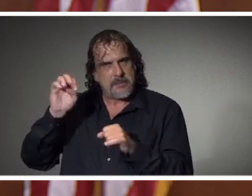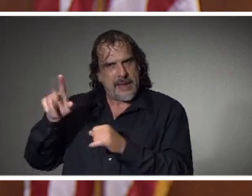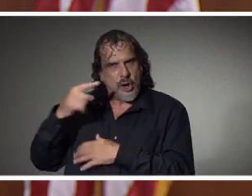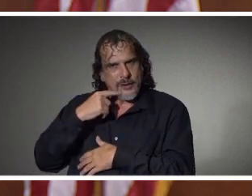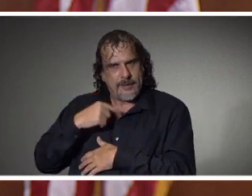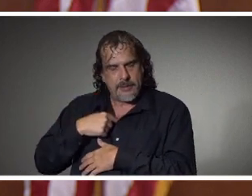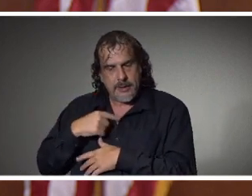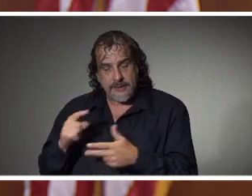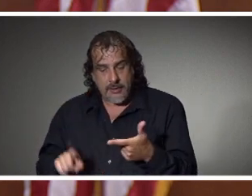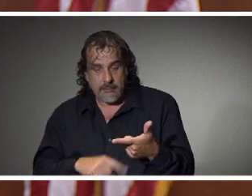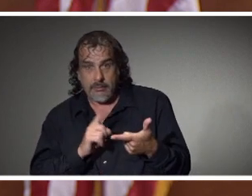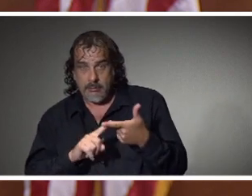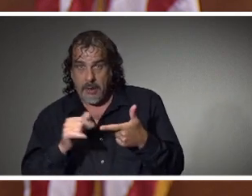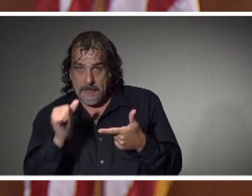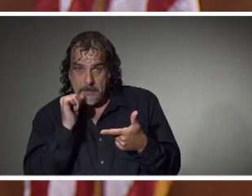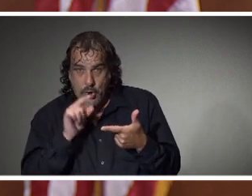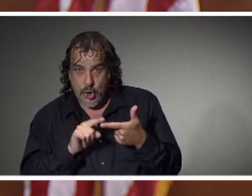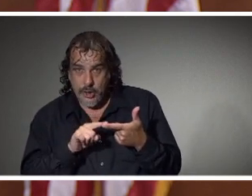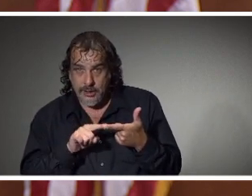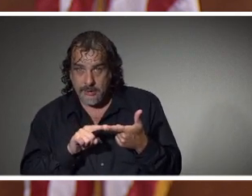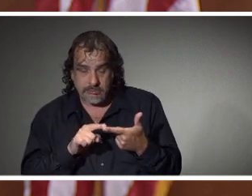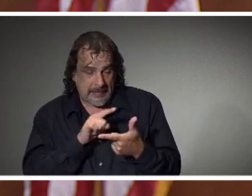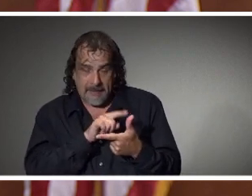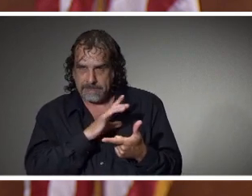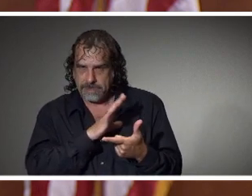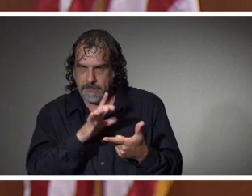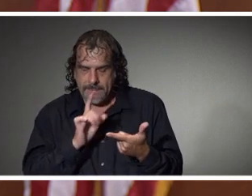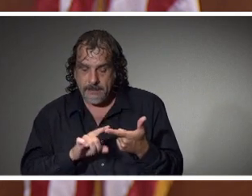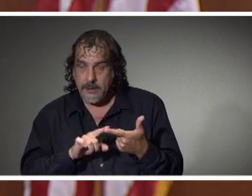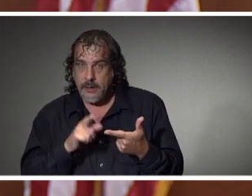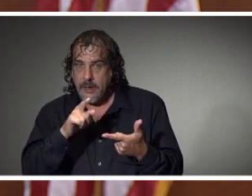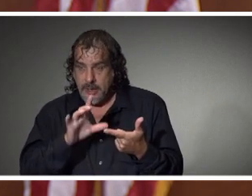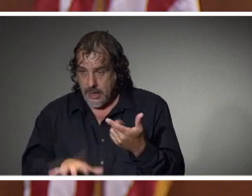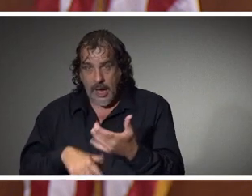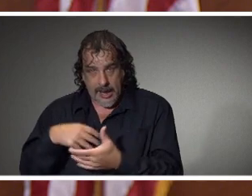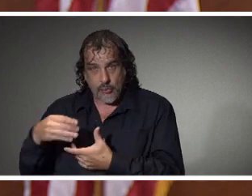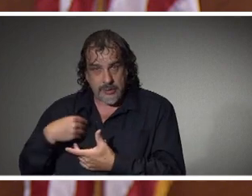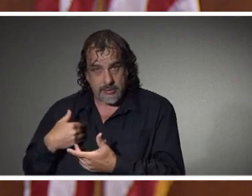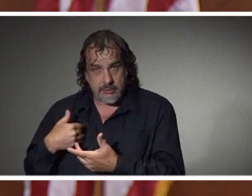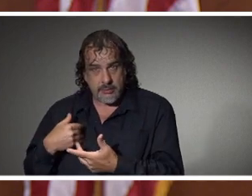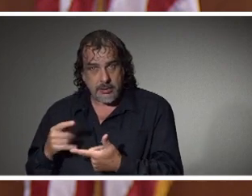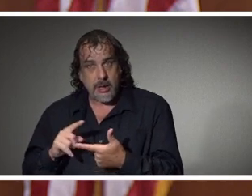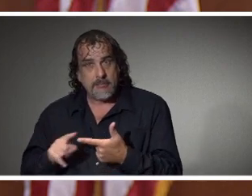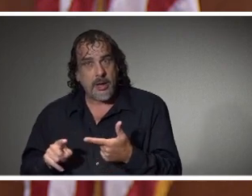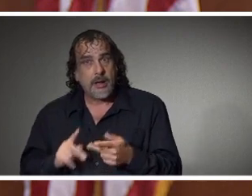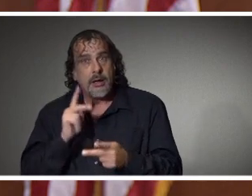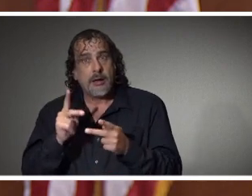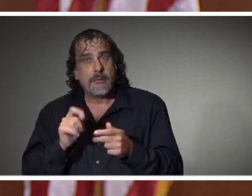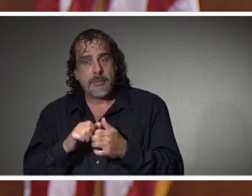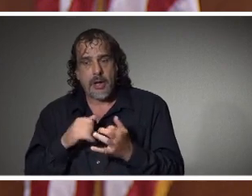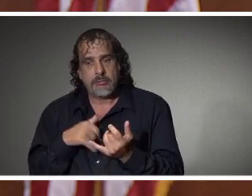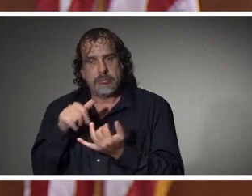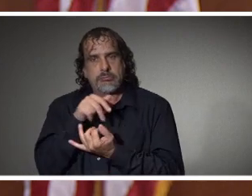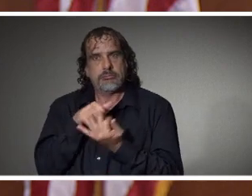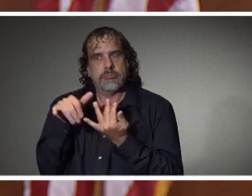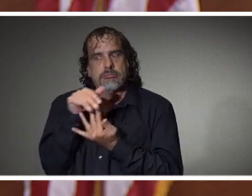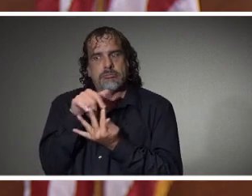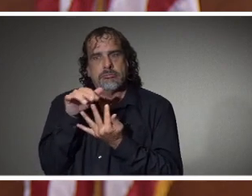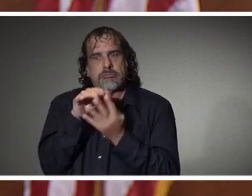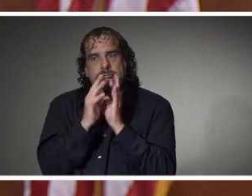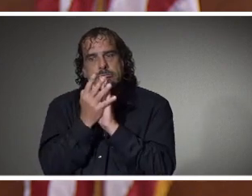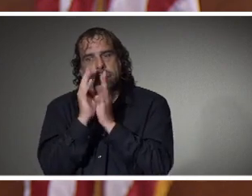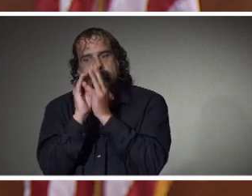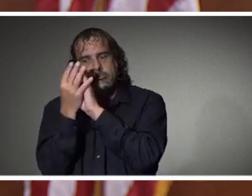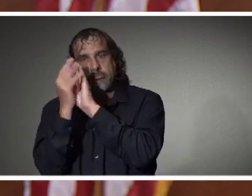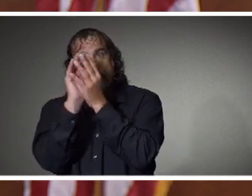And then there's another bar that, for whatever reason, it's outdoors, but people have to congregate very, very close to one